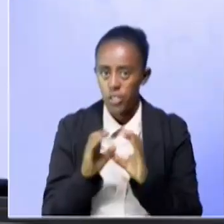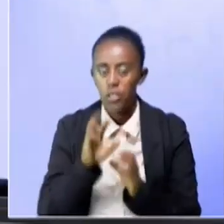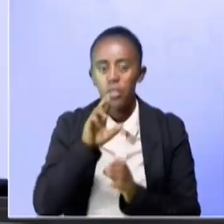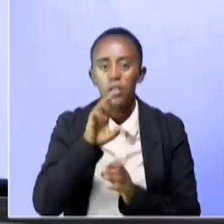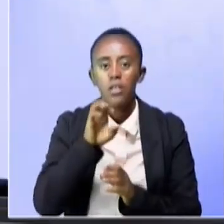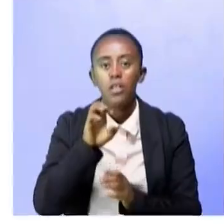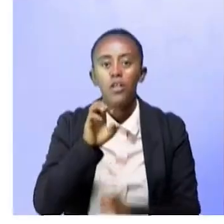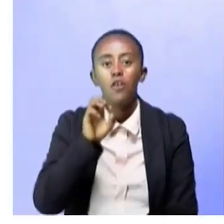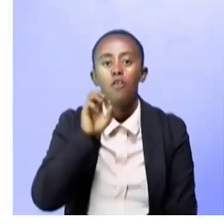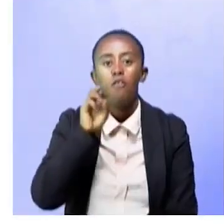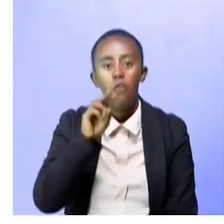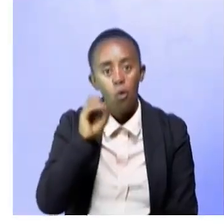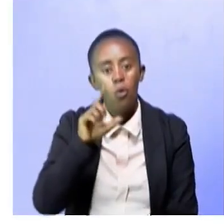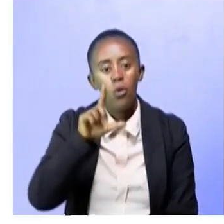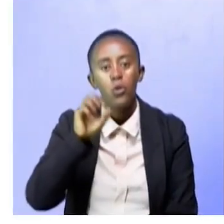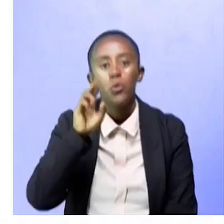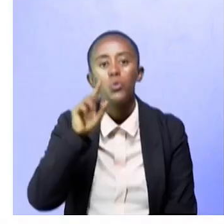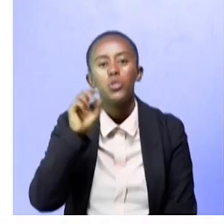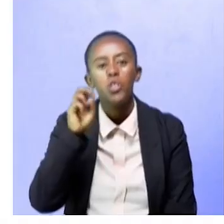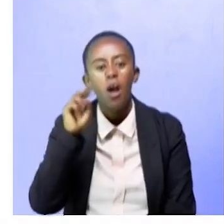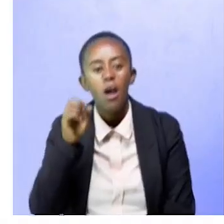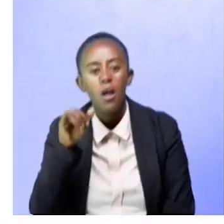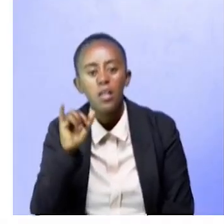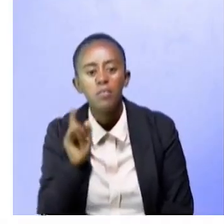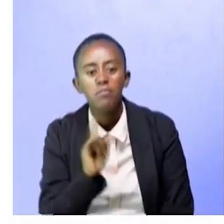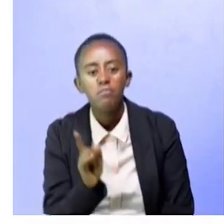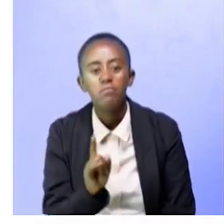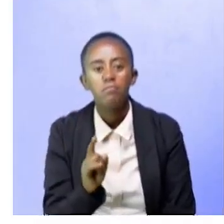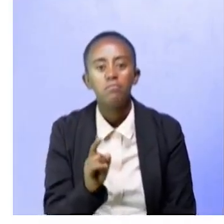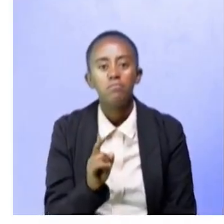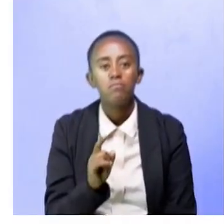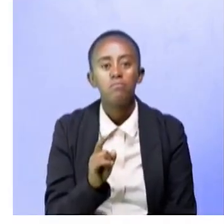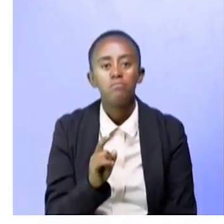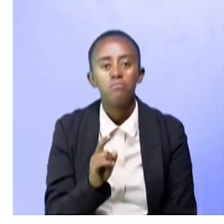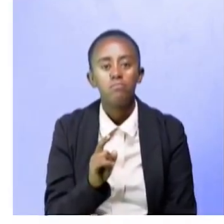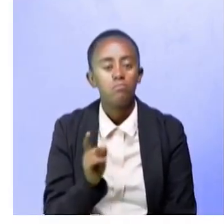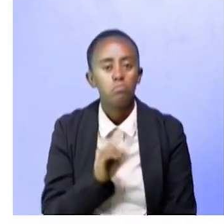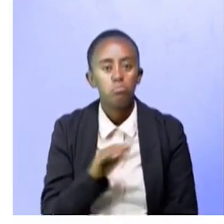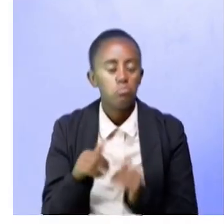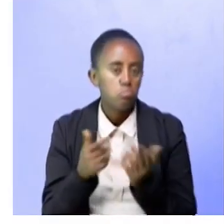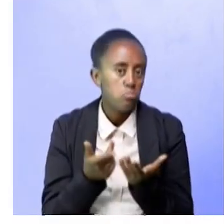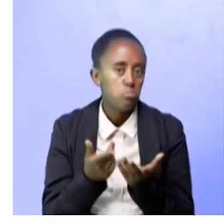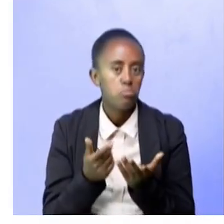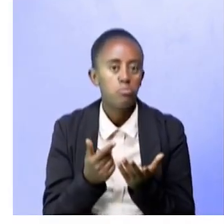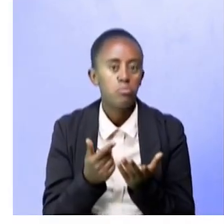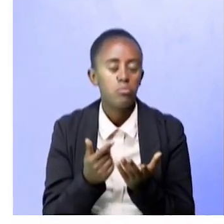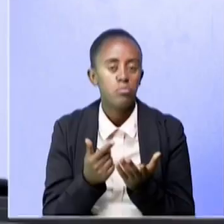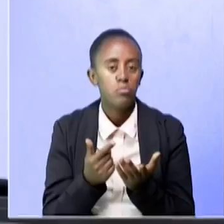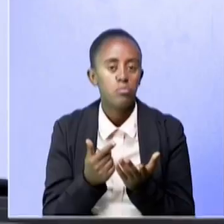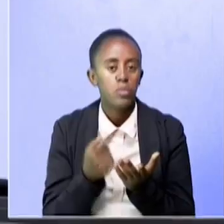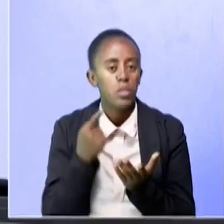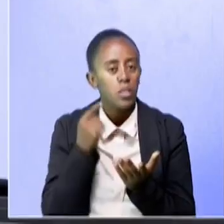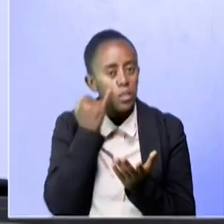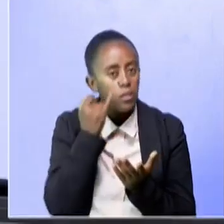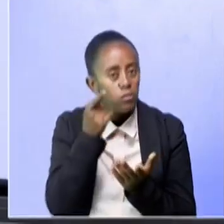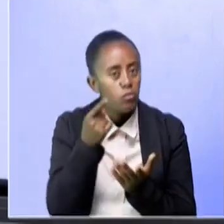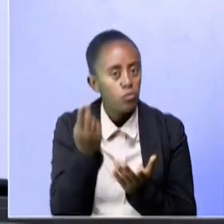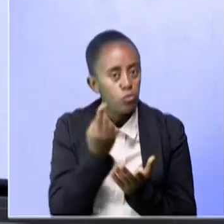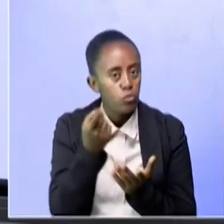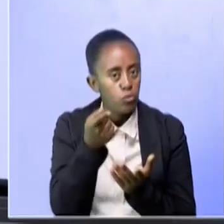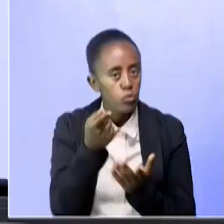Revolutionary here now goes with what? That's a change. It's not out at all. What? If you are